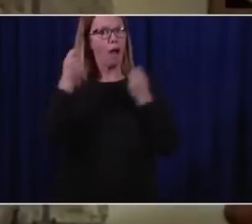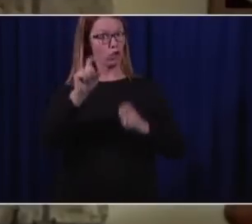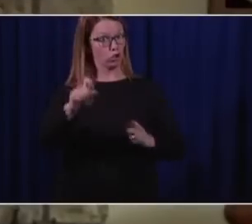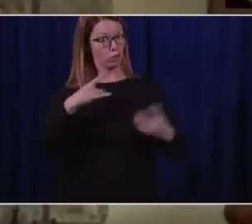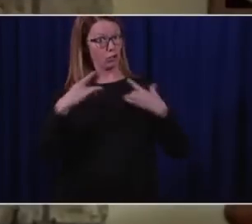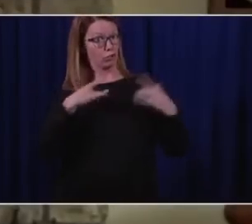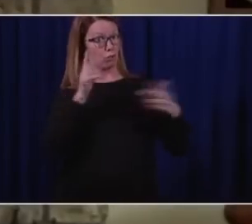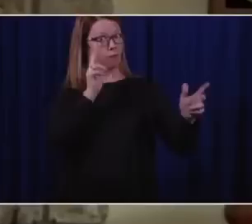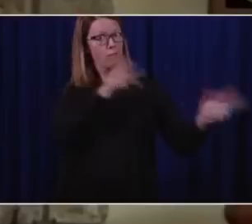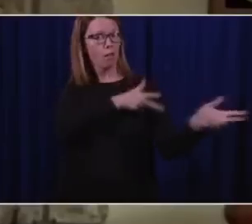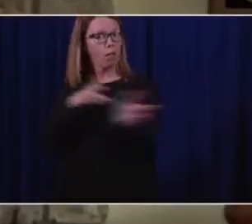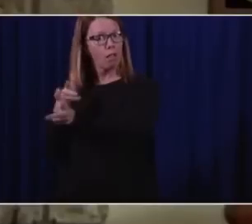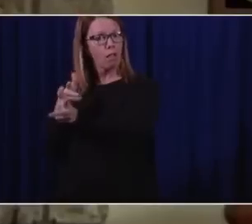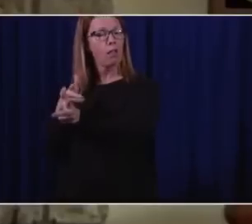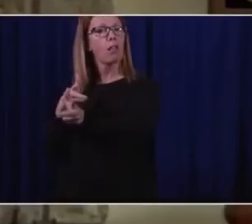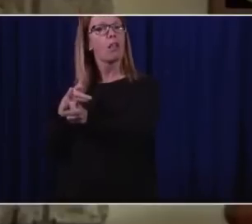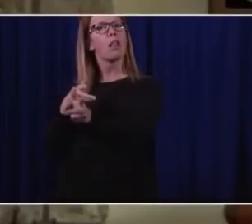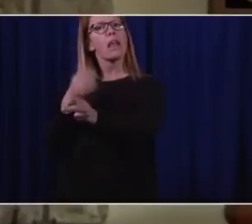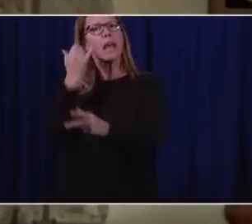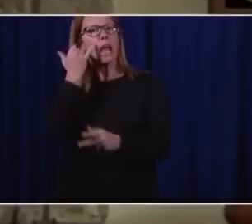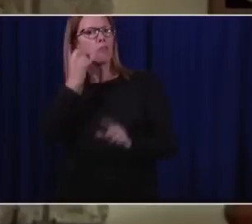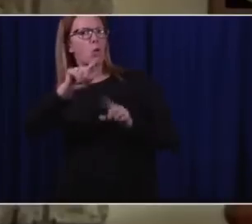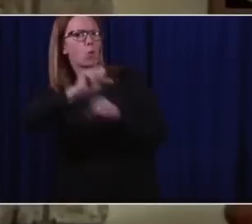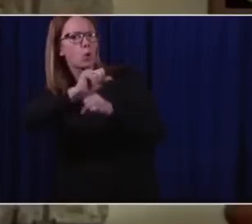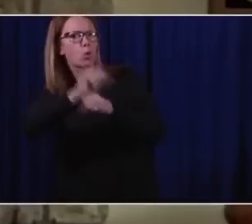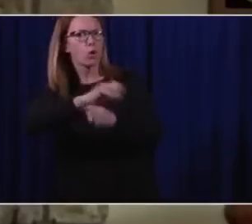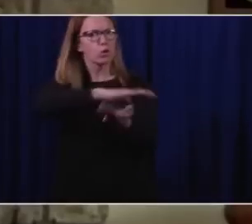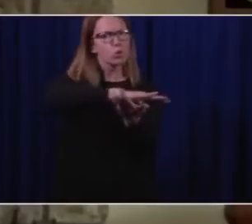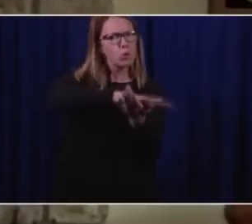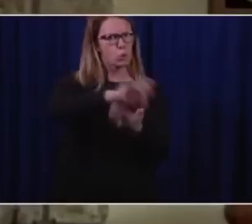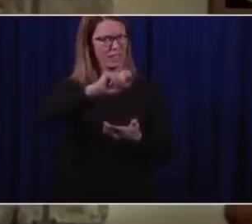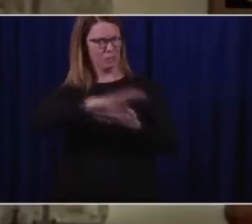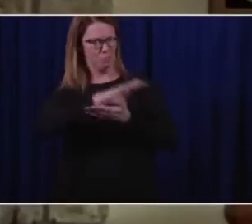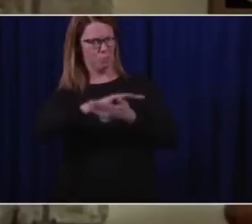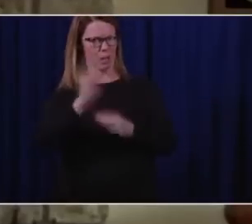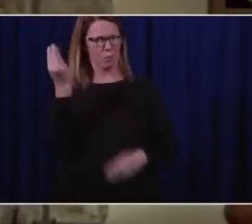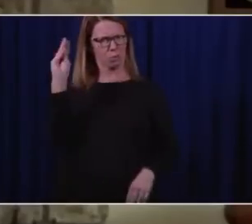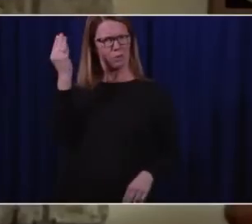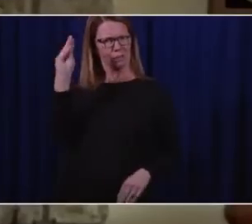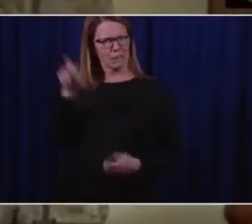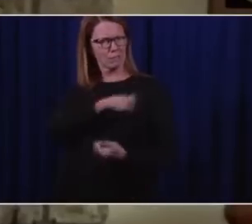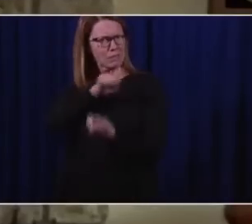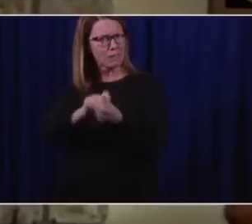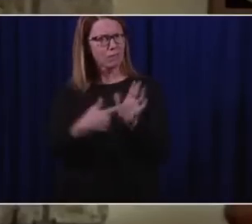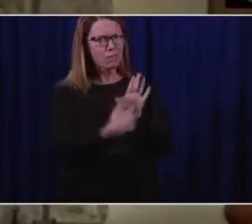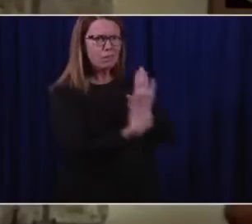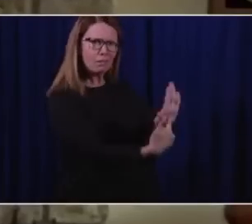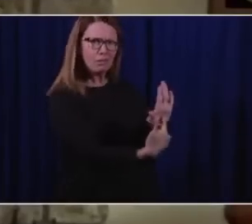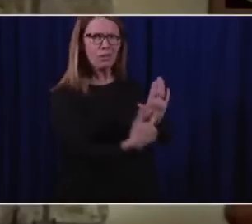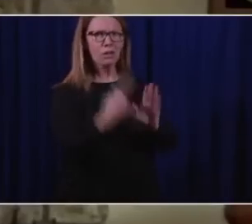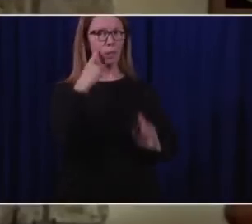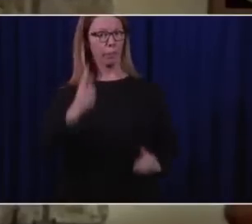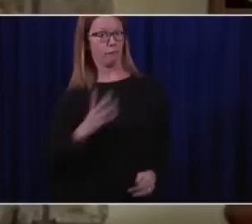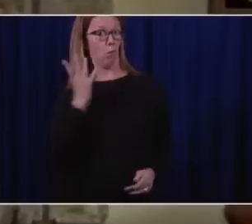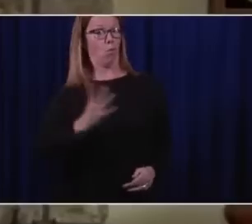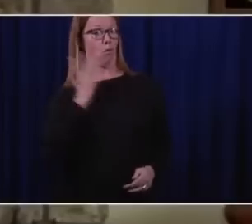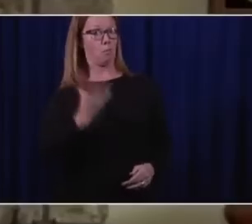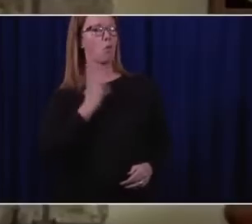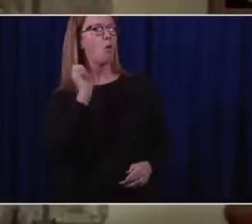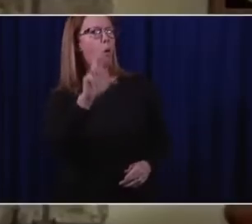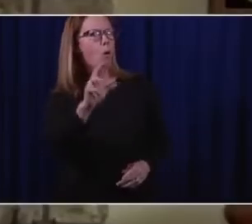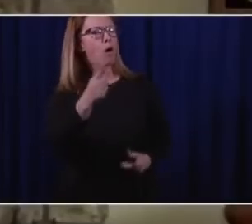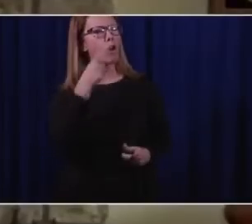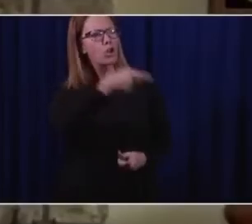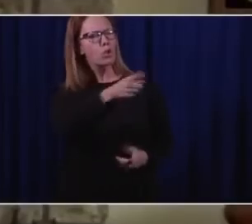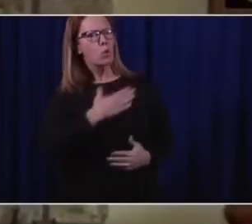over? Secondly, if I'm going to work or school, do I need paperwork and indications, something formal? Or will you